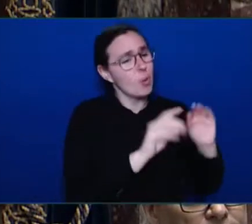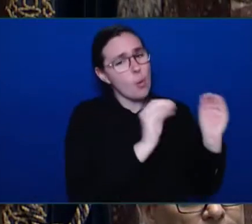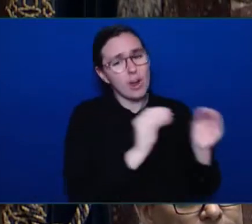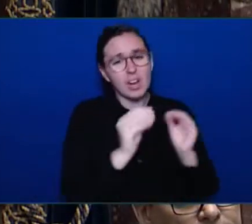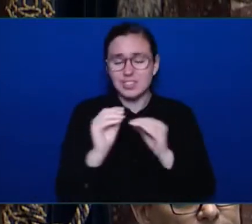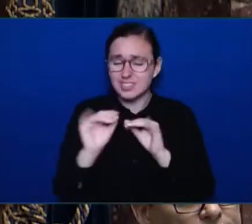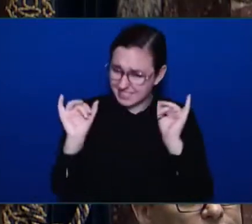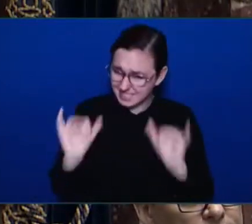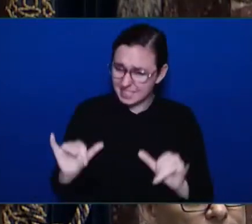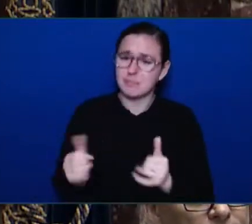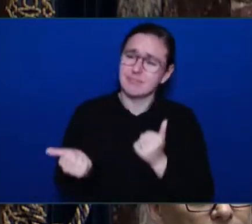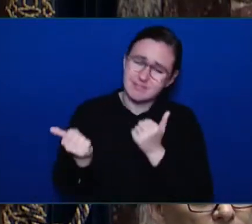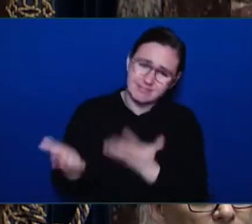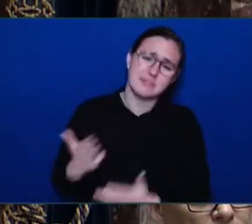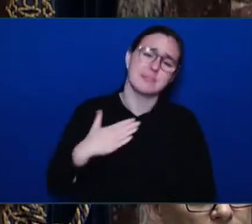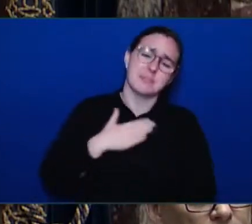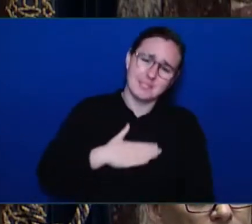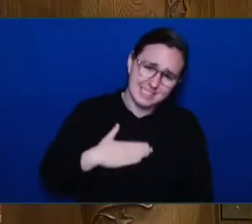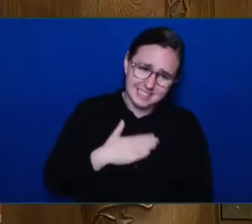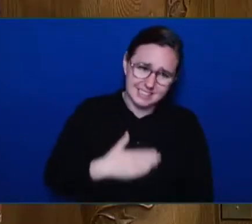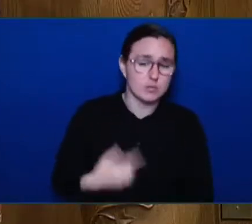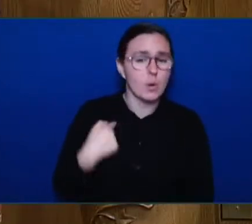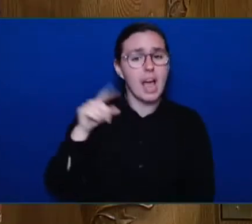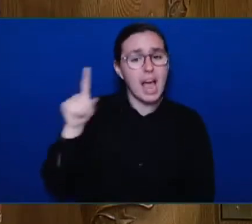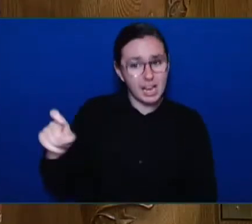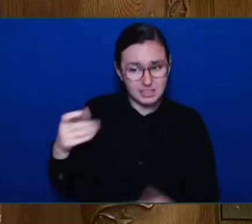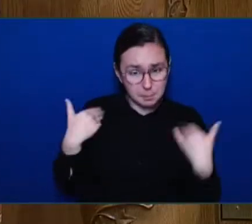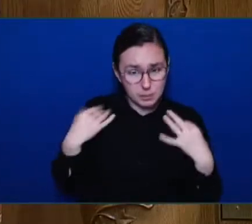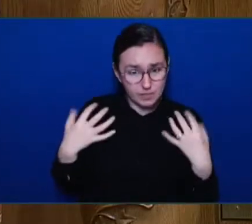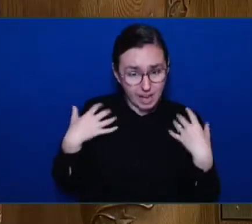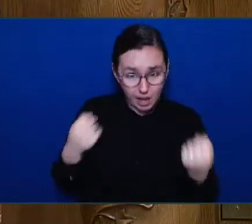to reviewing the Mental Health Act?